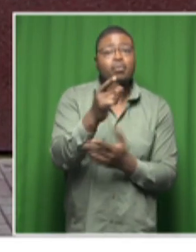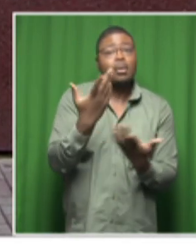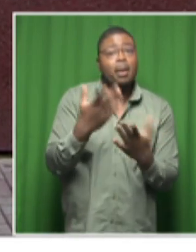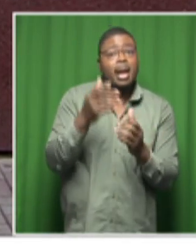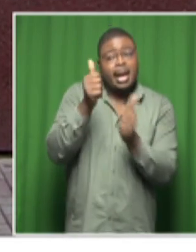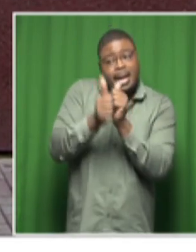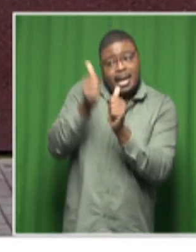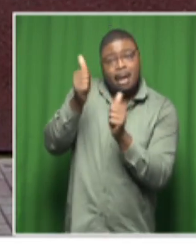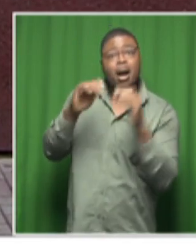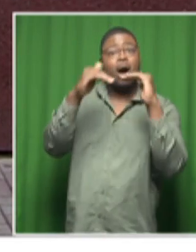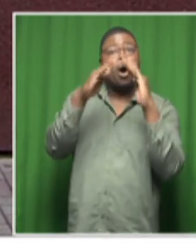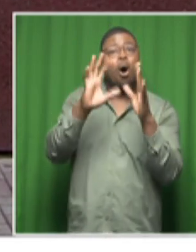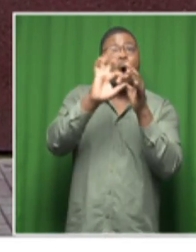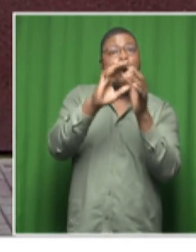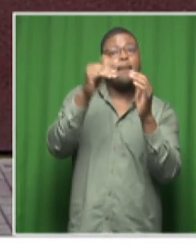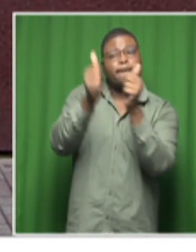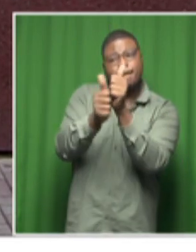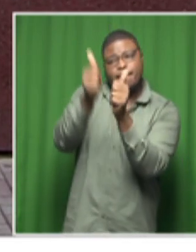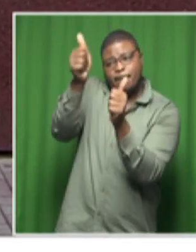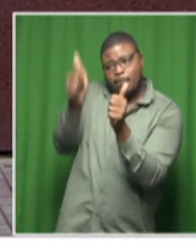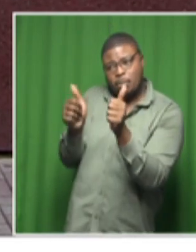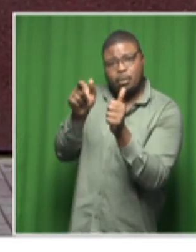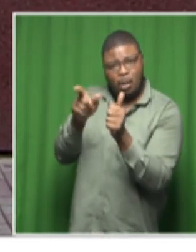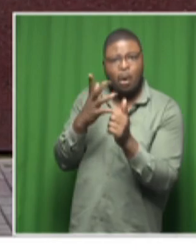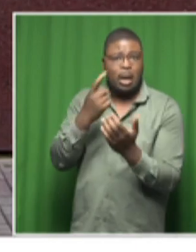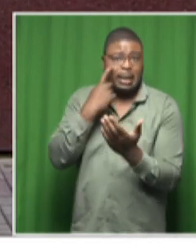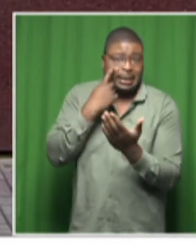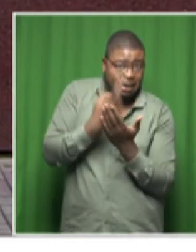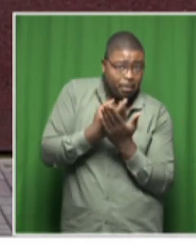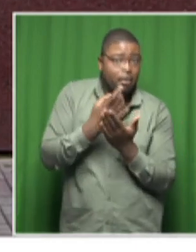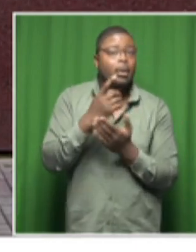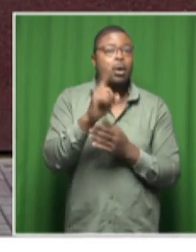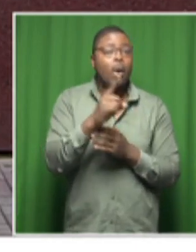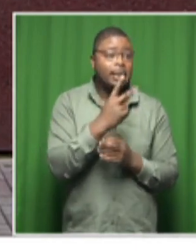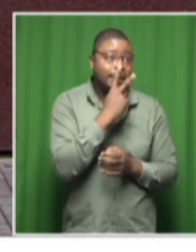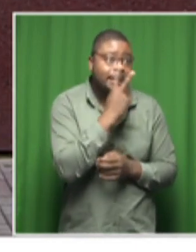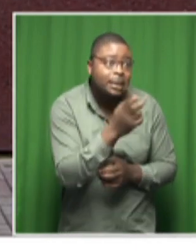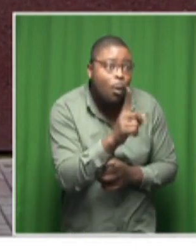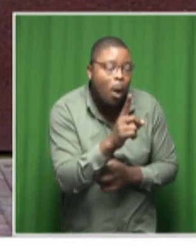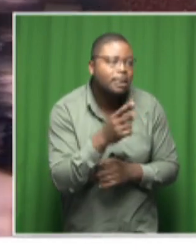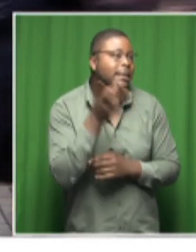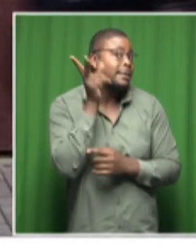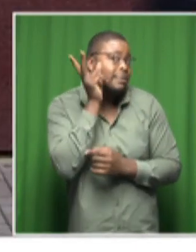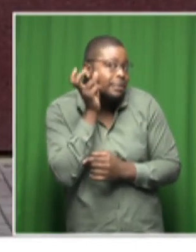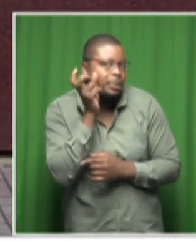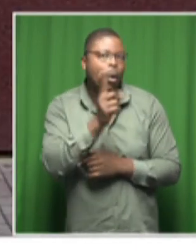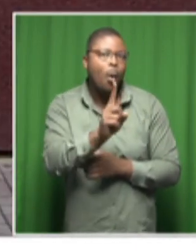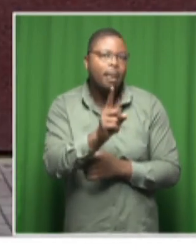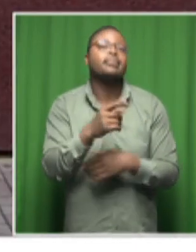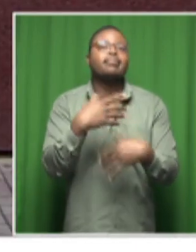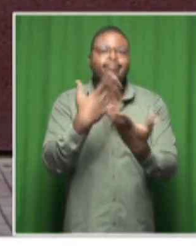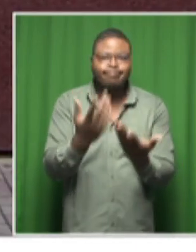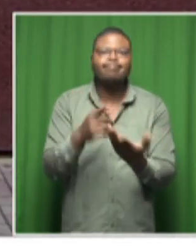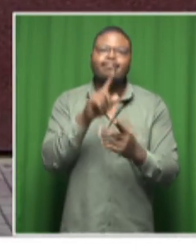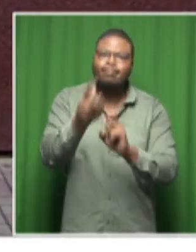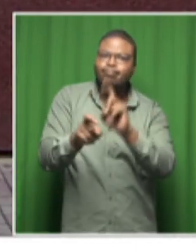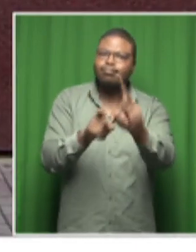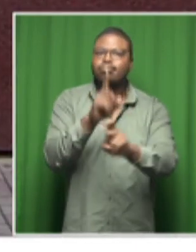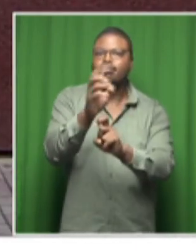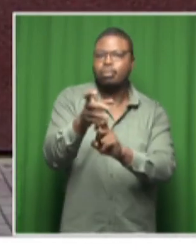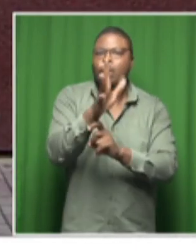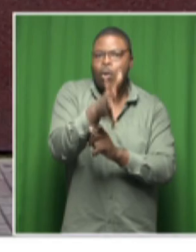will testify about what he heard, what he had seen, and whether, of course, he had also participated